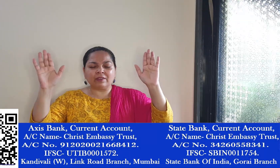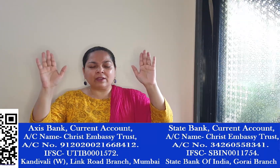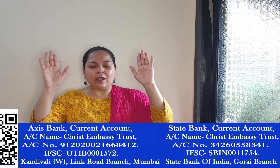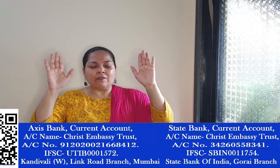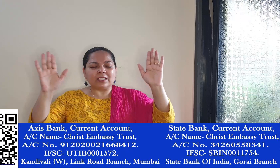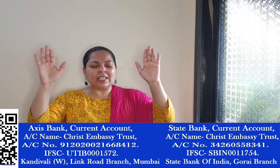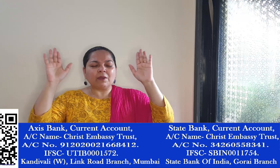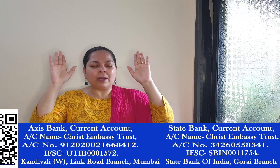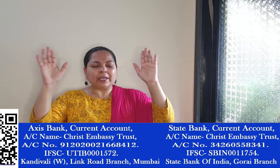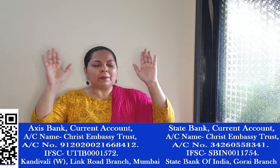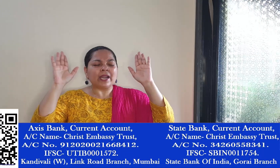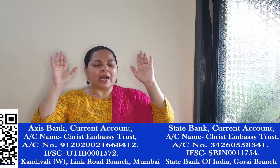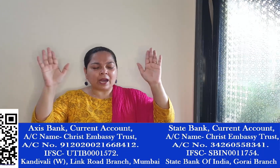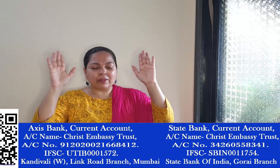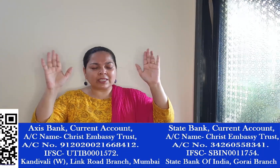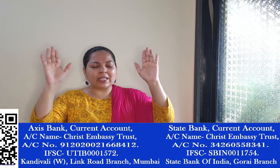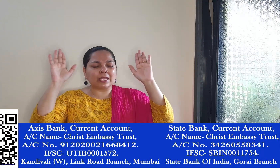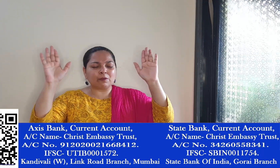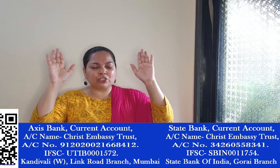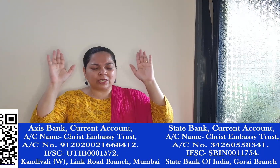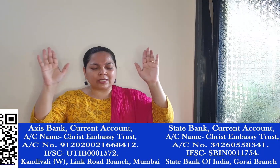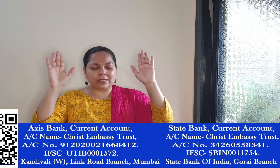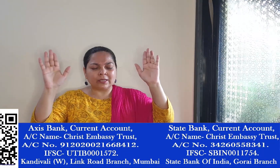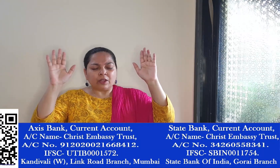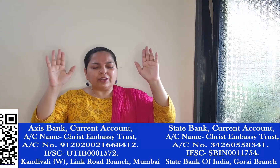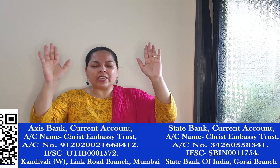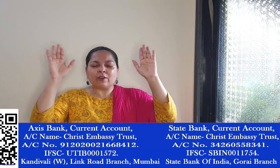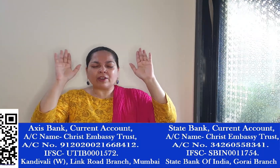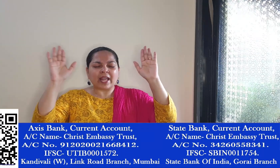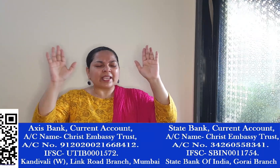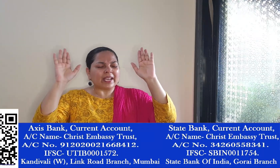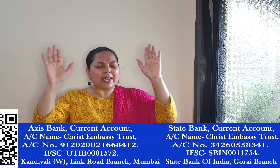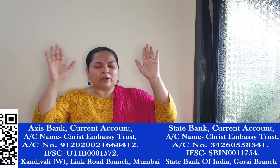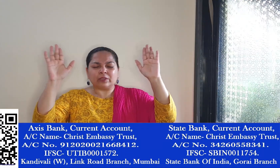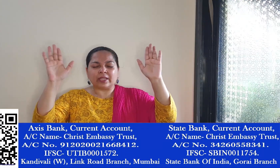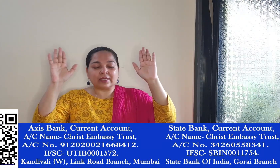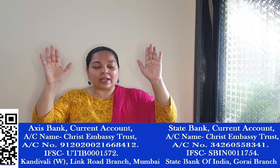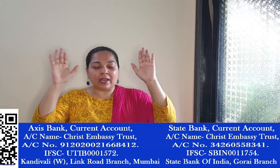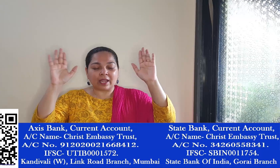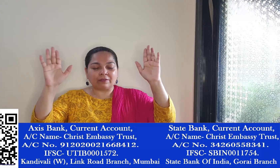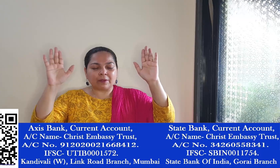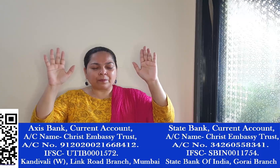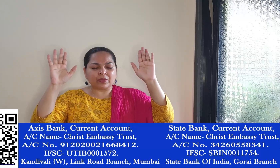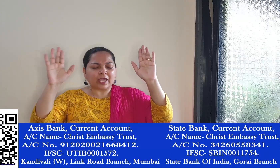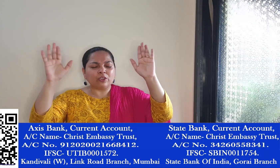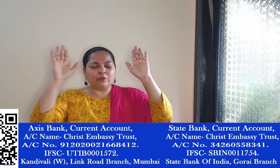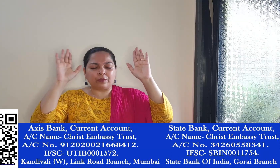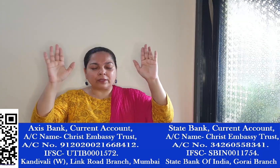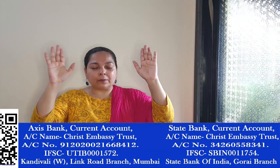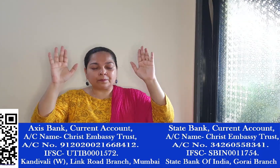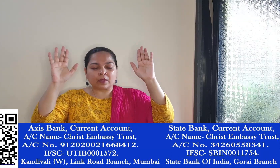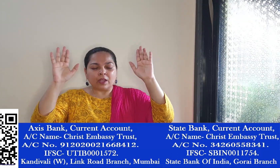have given, we receive a multiplied harvest in the name of Jesus. We shall not lack any good things in our life. Thank